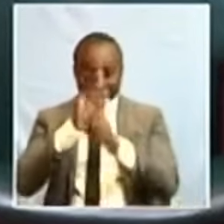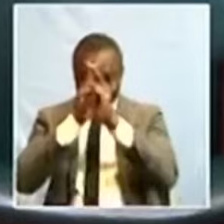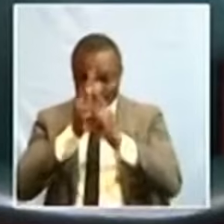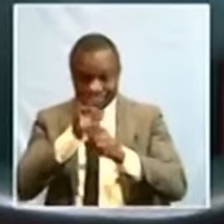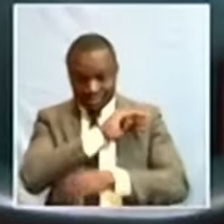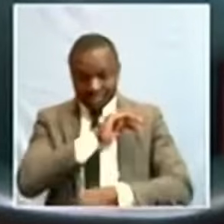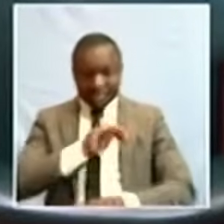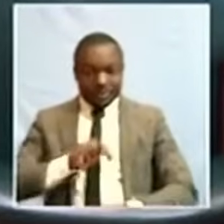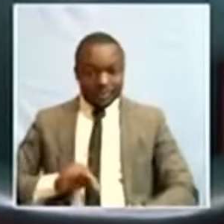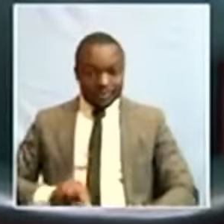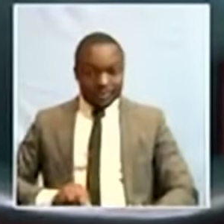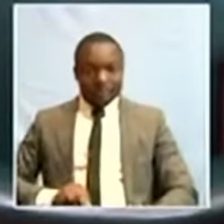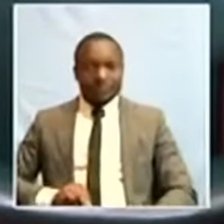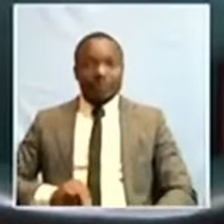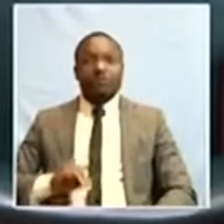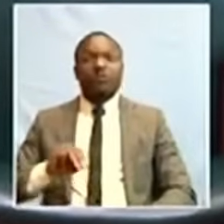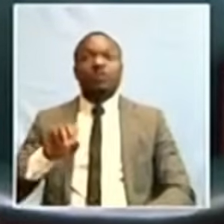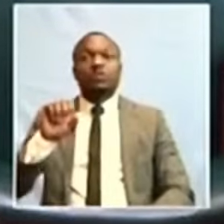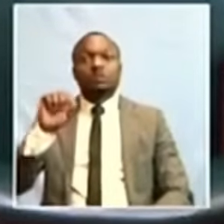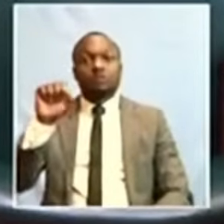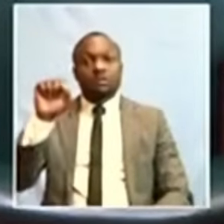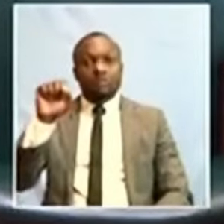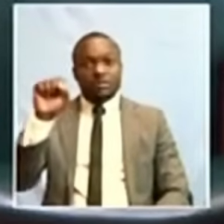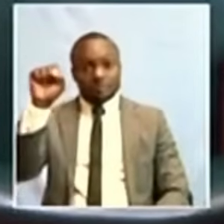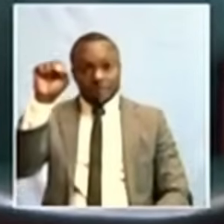Honorable member for Sesheke.